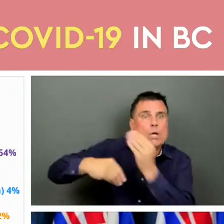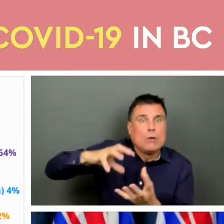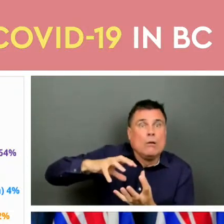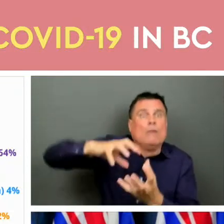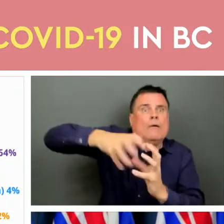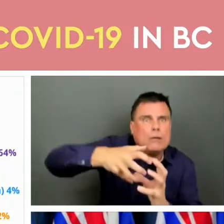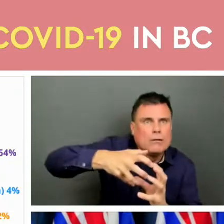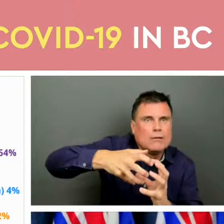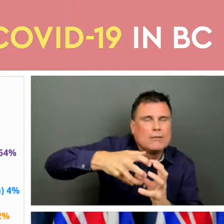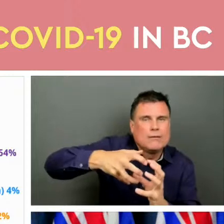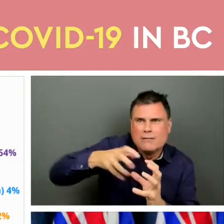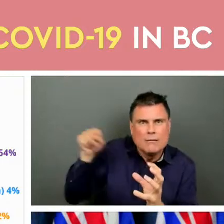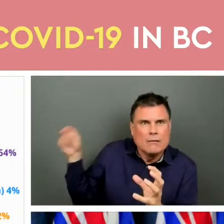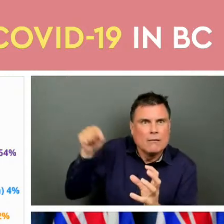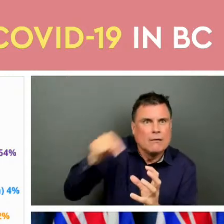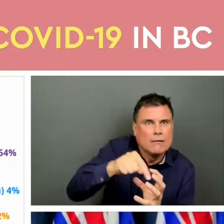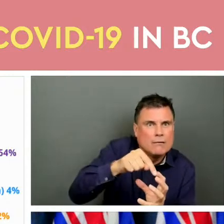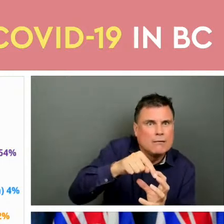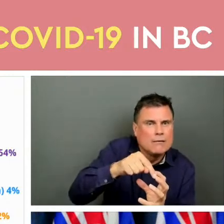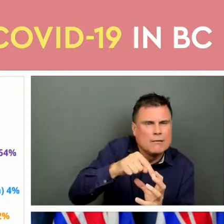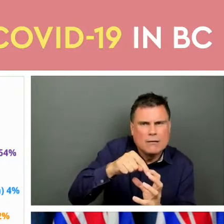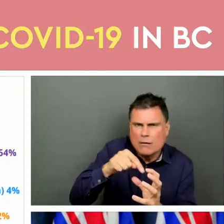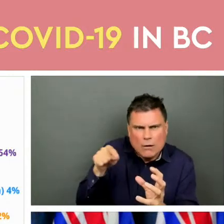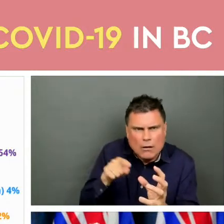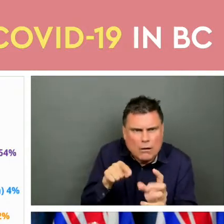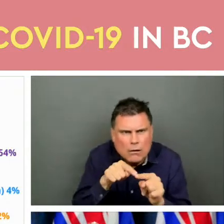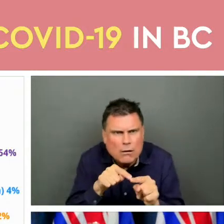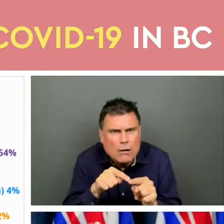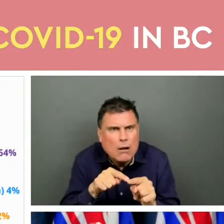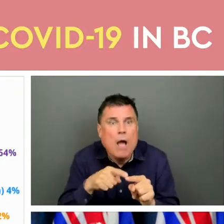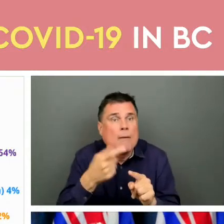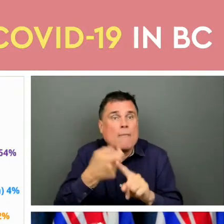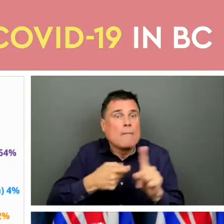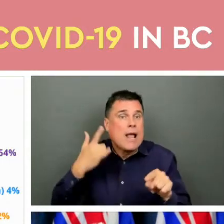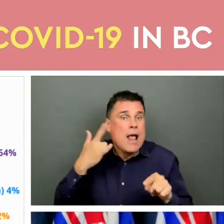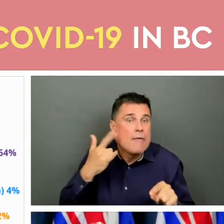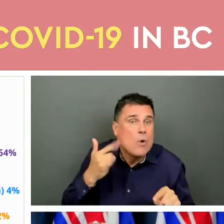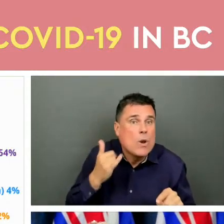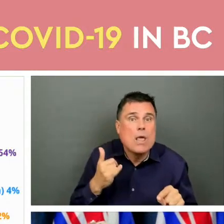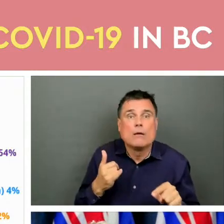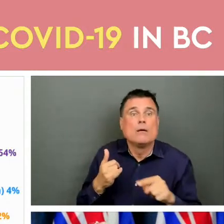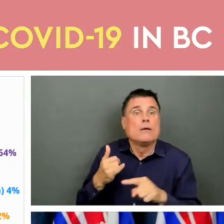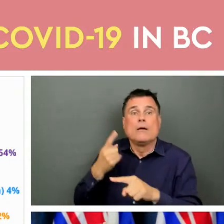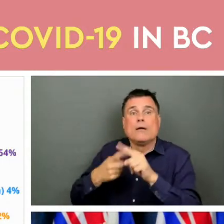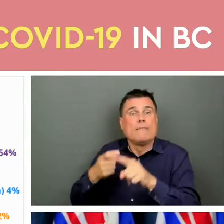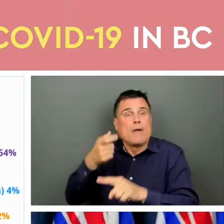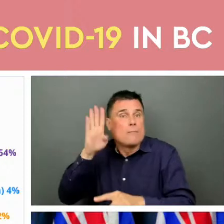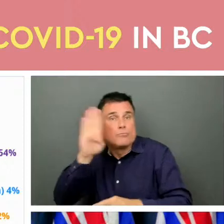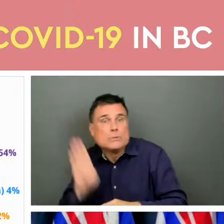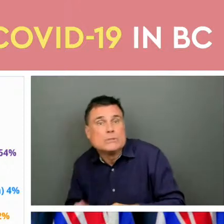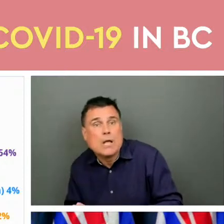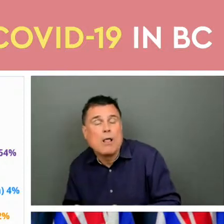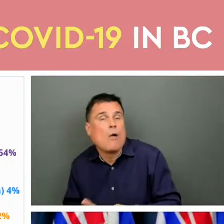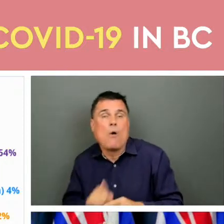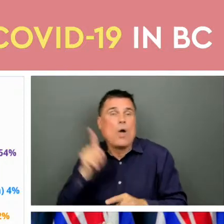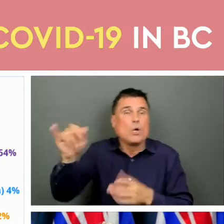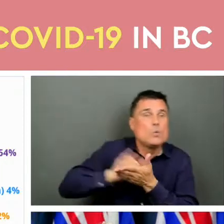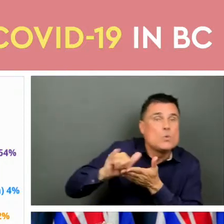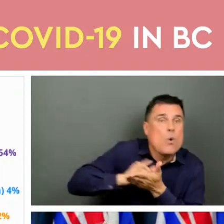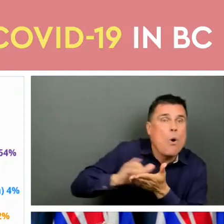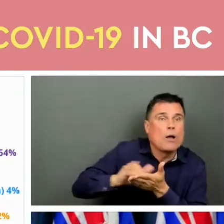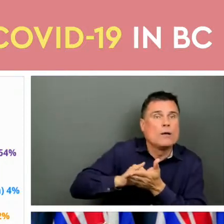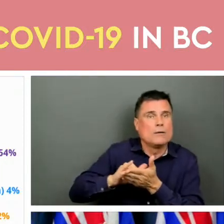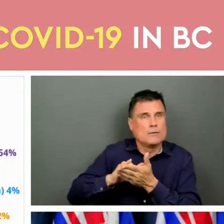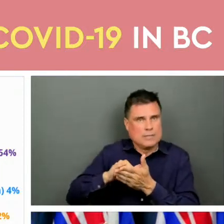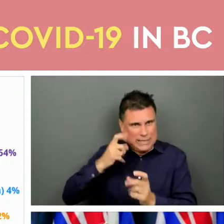strains that were identified in New York, California, in Brazil, etc. So this is going to be more